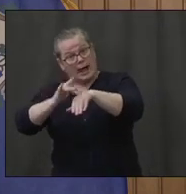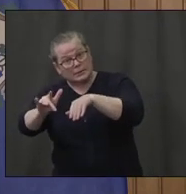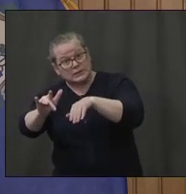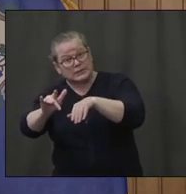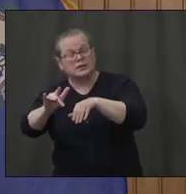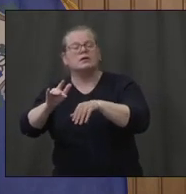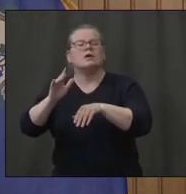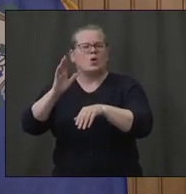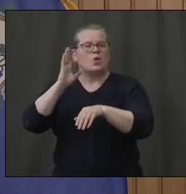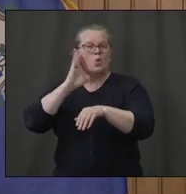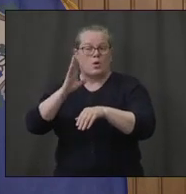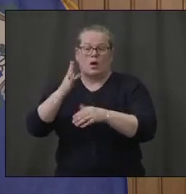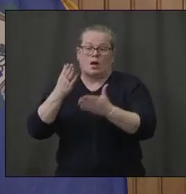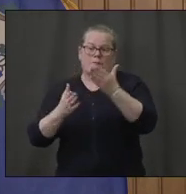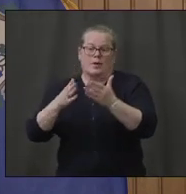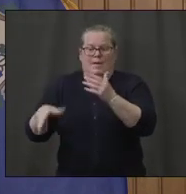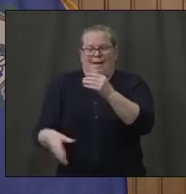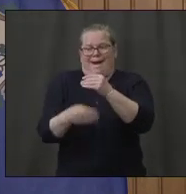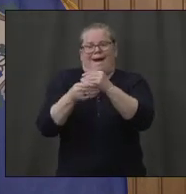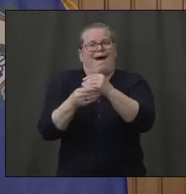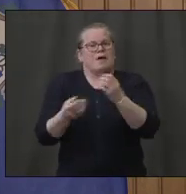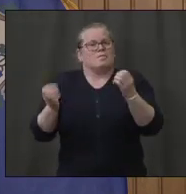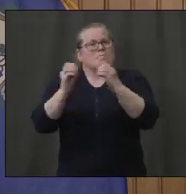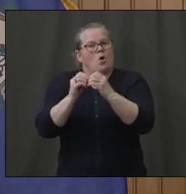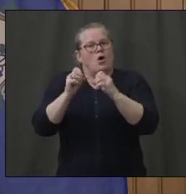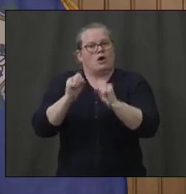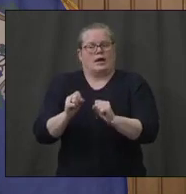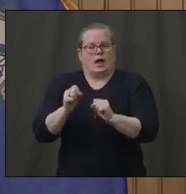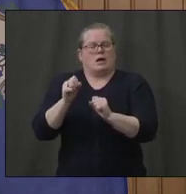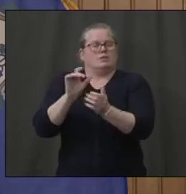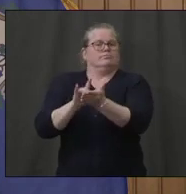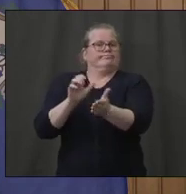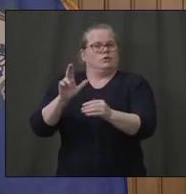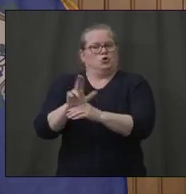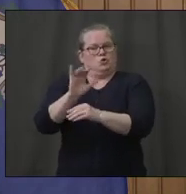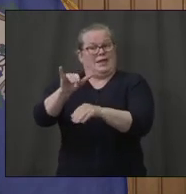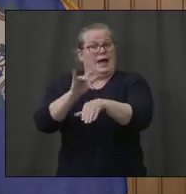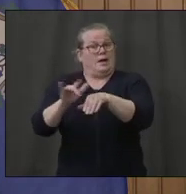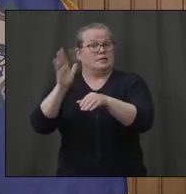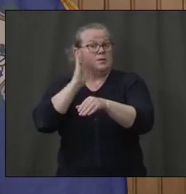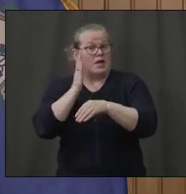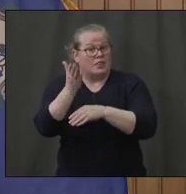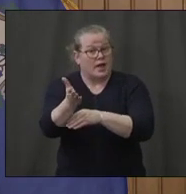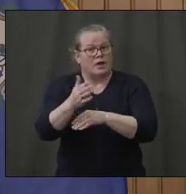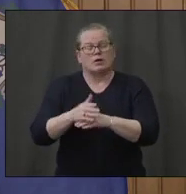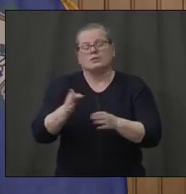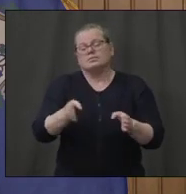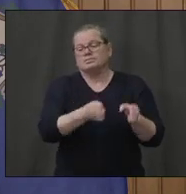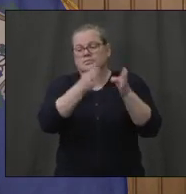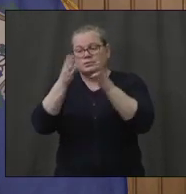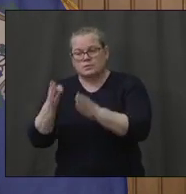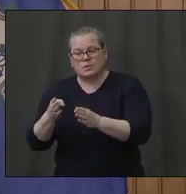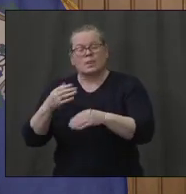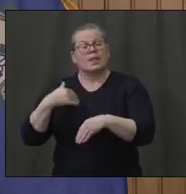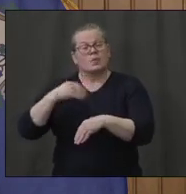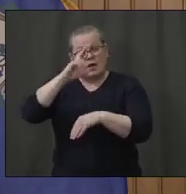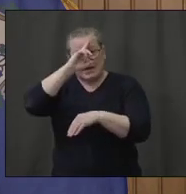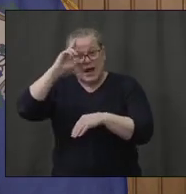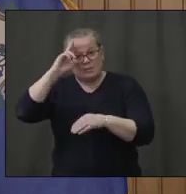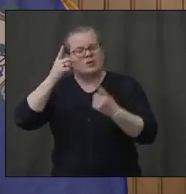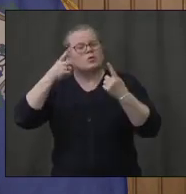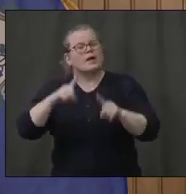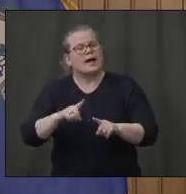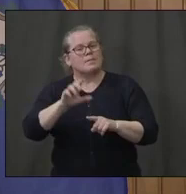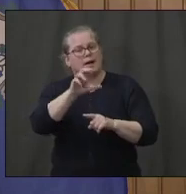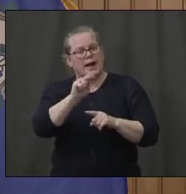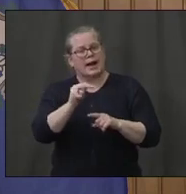and get another 1,000 beds there. And finally, you see that we've got the surge hospitals. You saw what we did down in Southern Connecticut, and now we're in